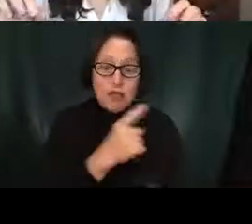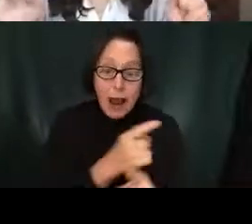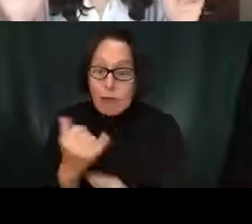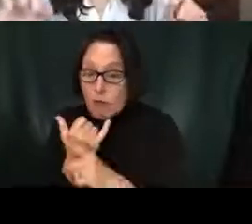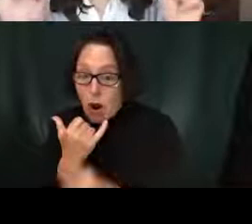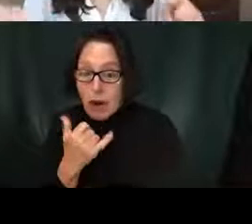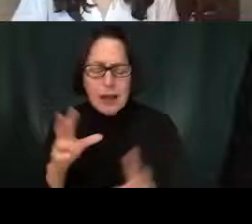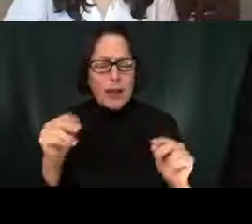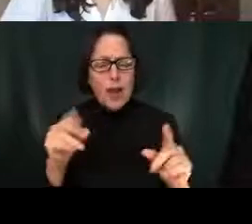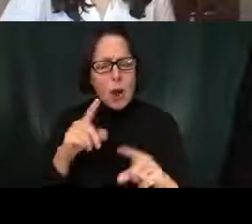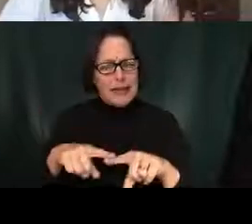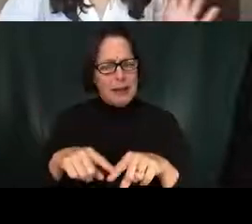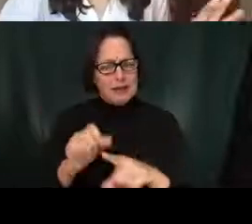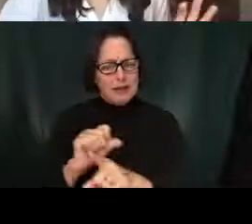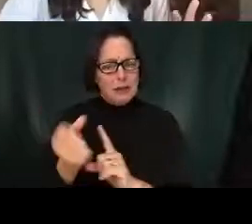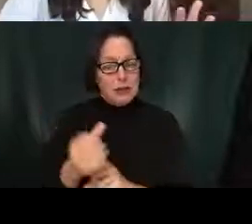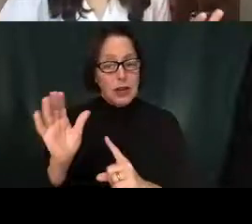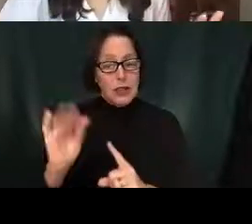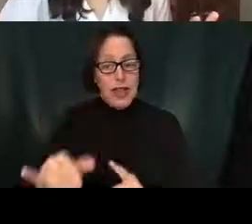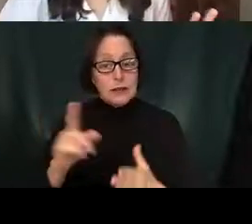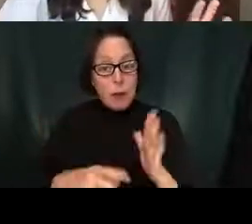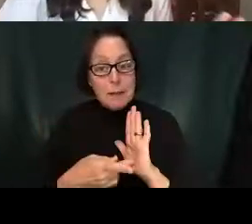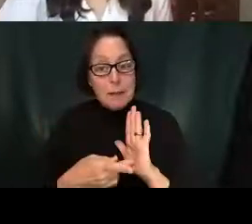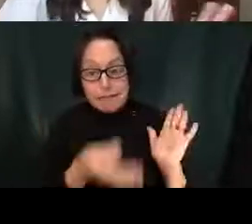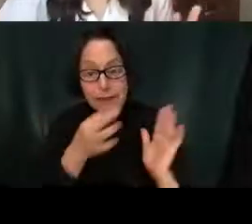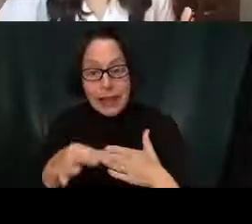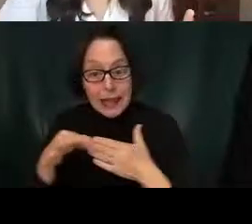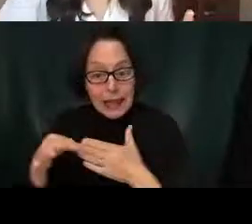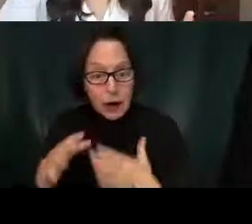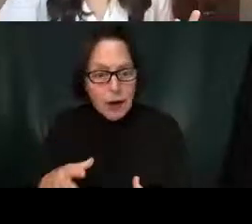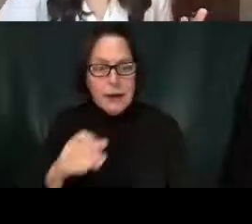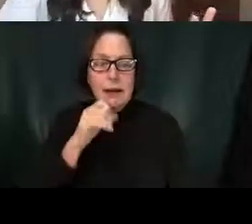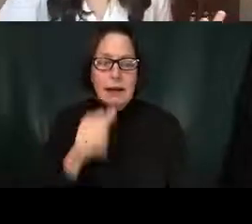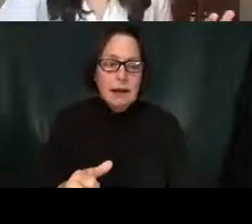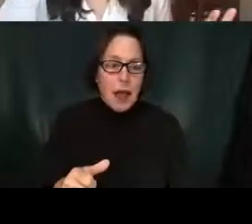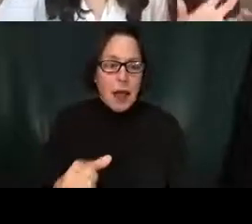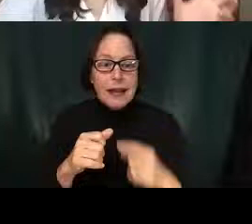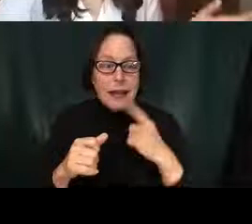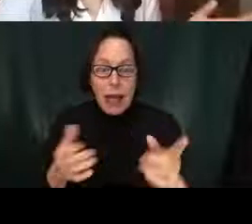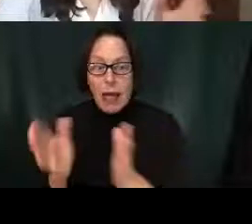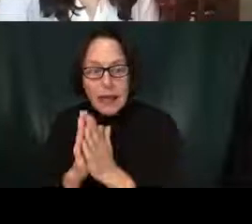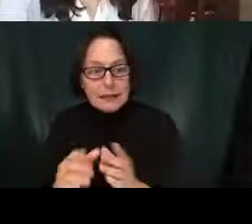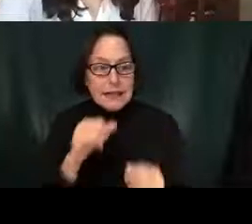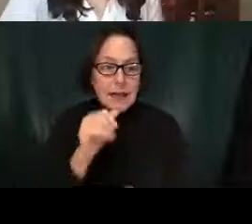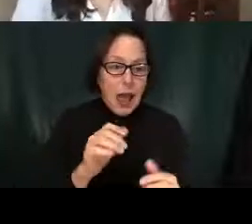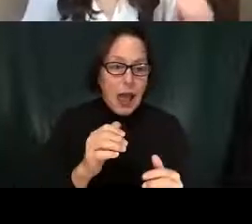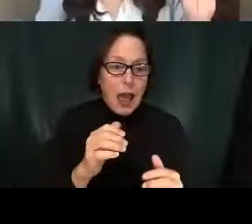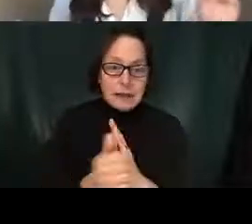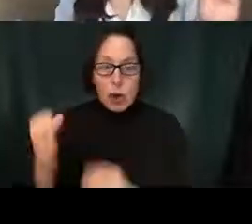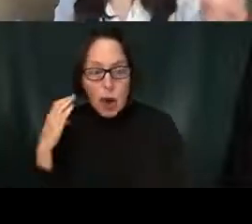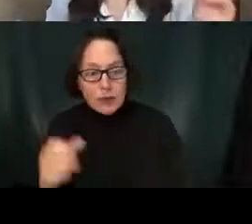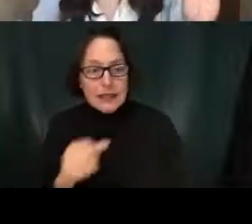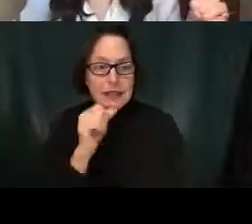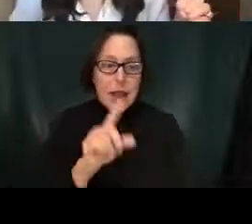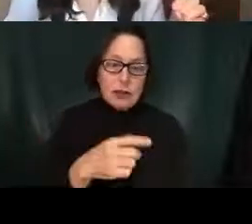situational, and this is the art of leadership. It's not telling or asking, being an expert or a coach. It's not challenging or supporting, and it's